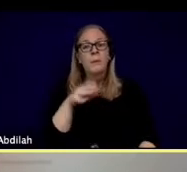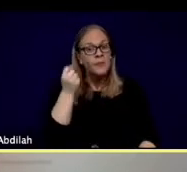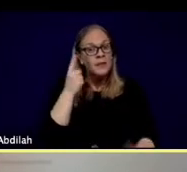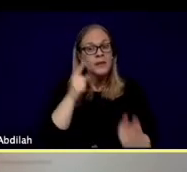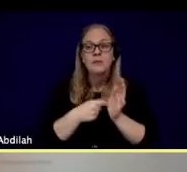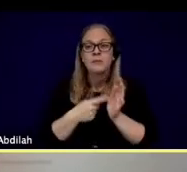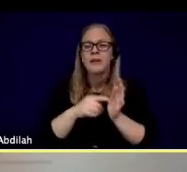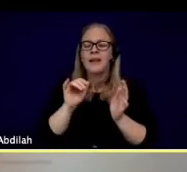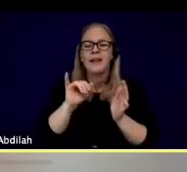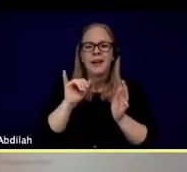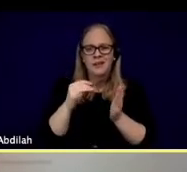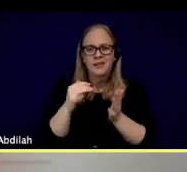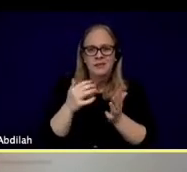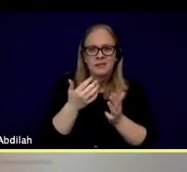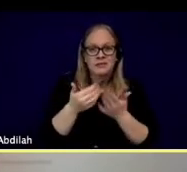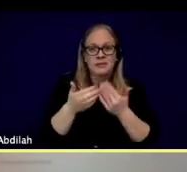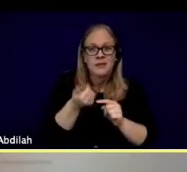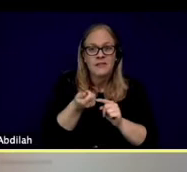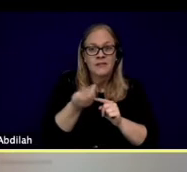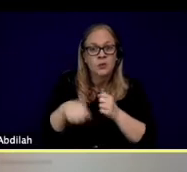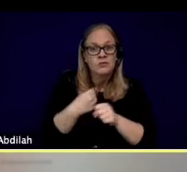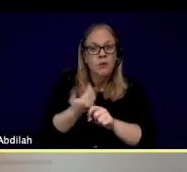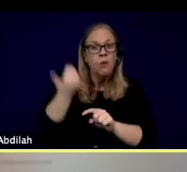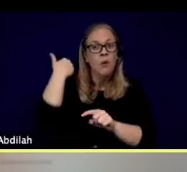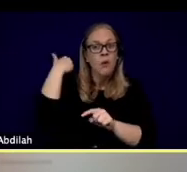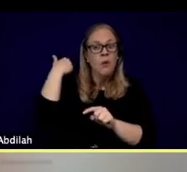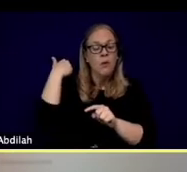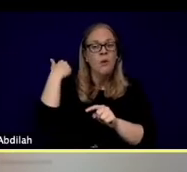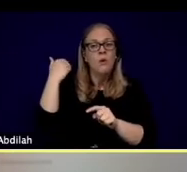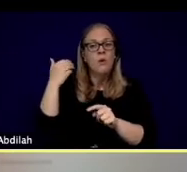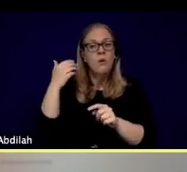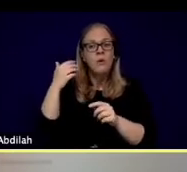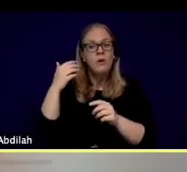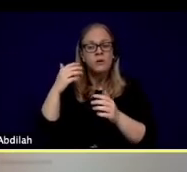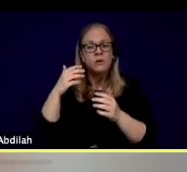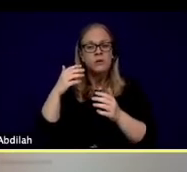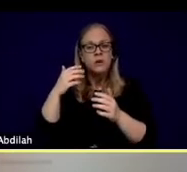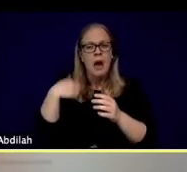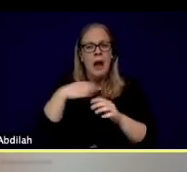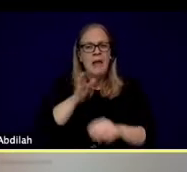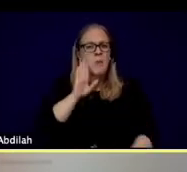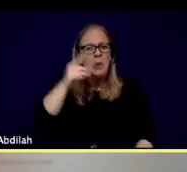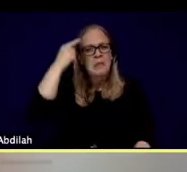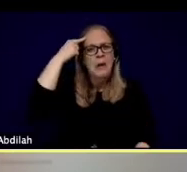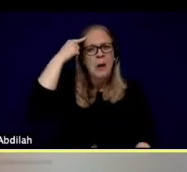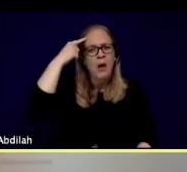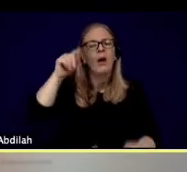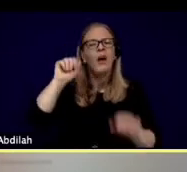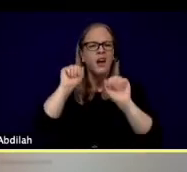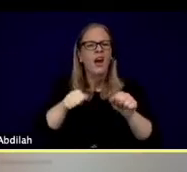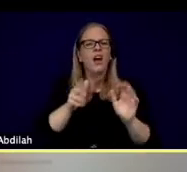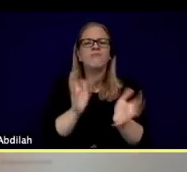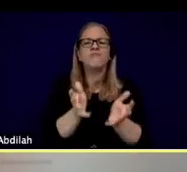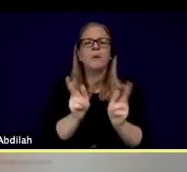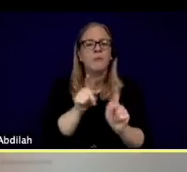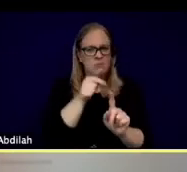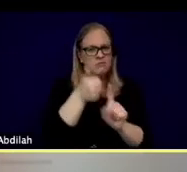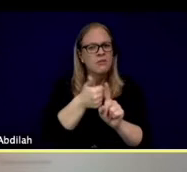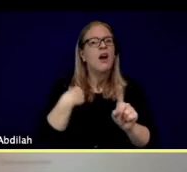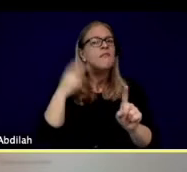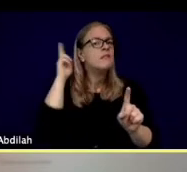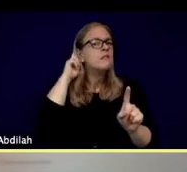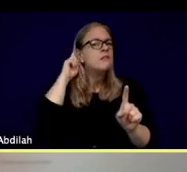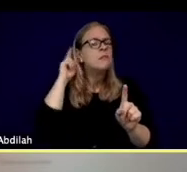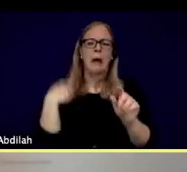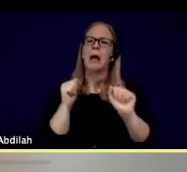few years, but actually talking with people with implants via this type of mode, and it's astounding. And